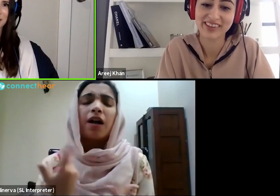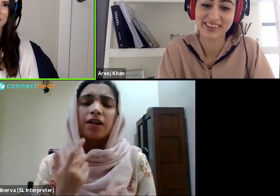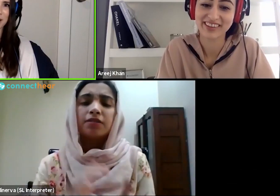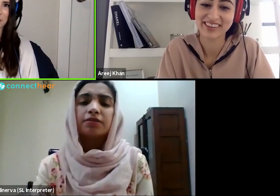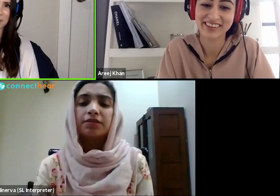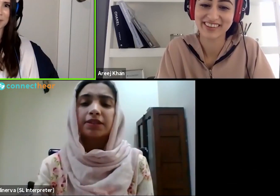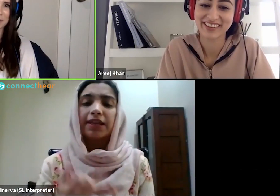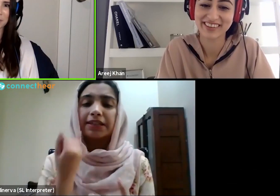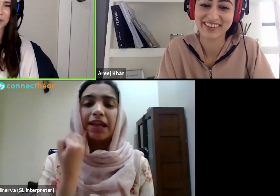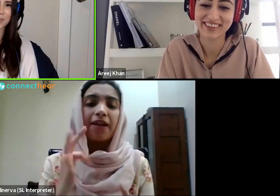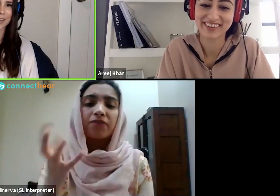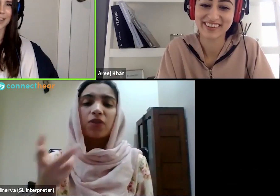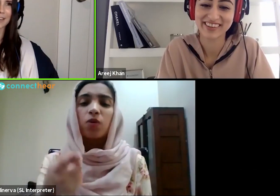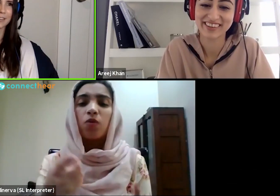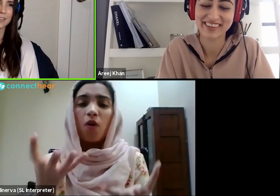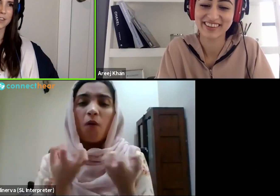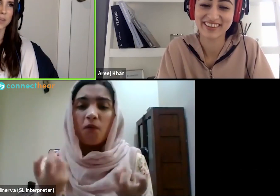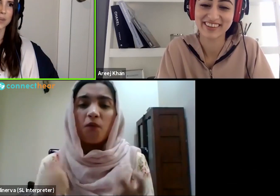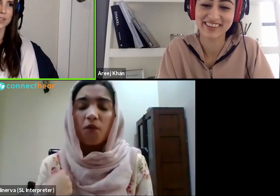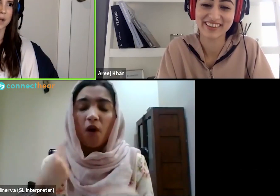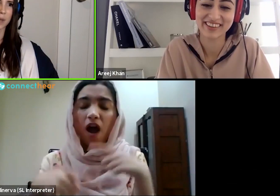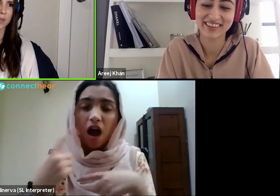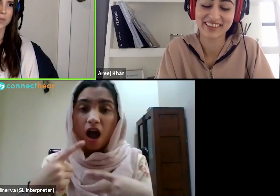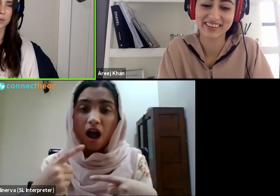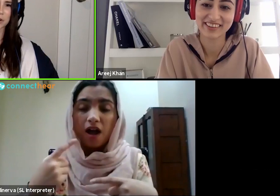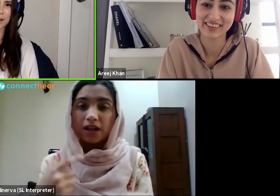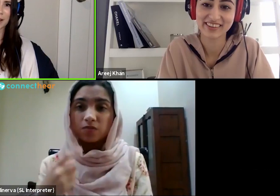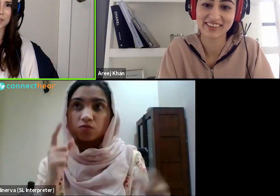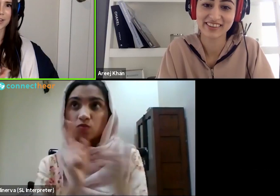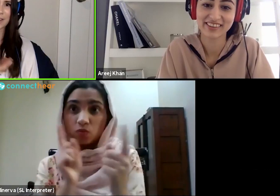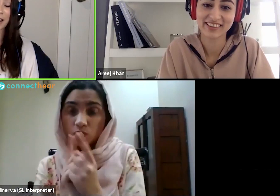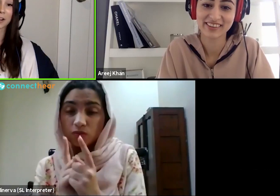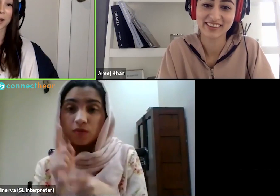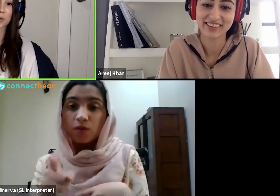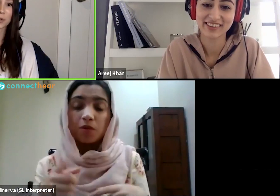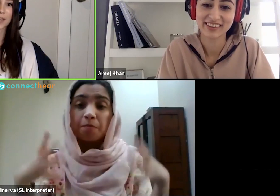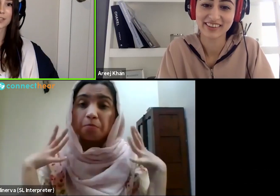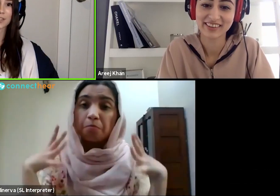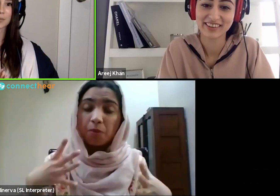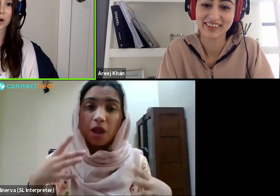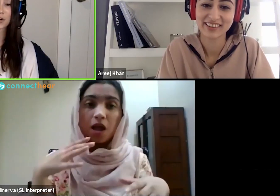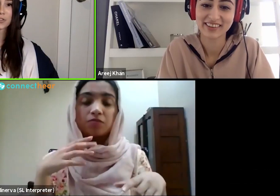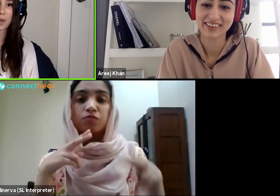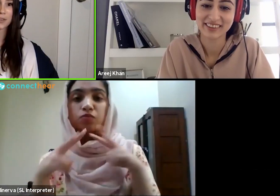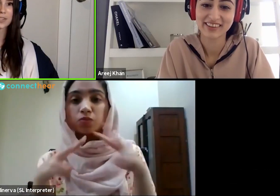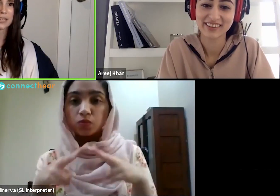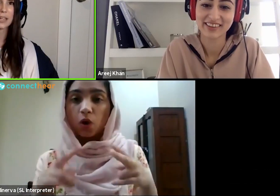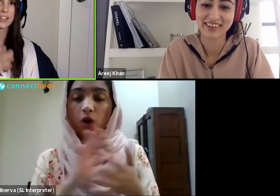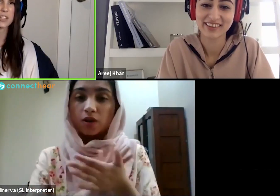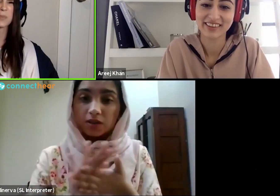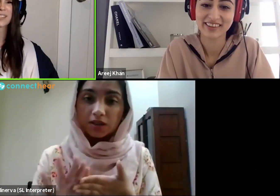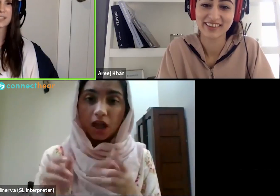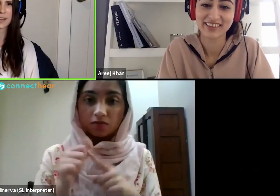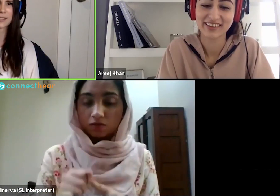one analogy I recommend that people use. And for some reason, once people hear that analogy, and I've had a couple use that to their partners or spouses,